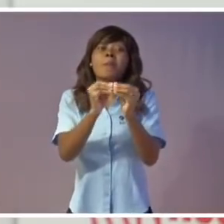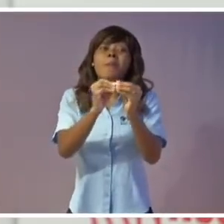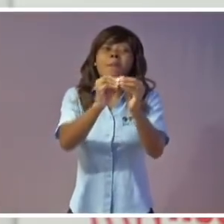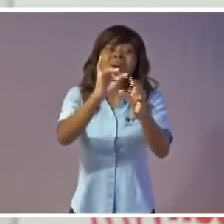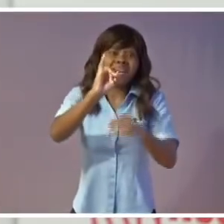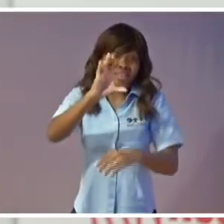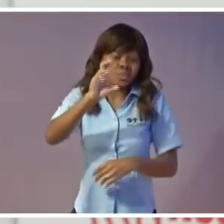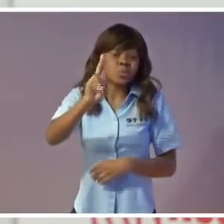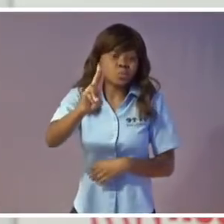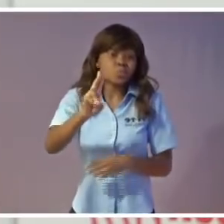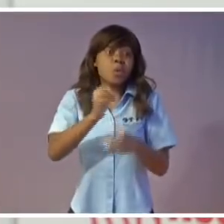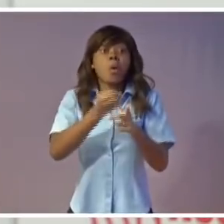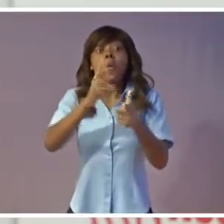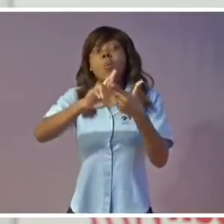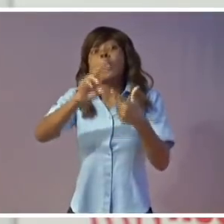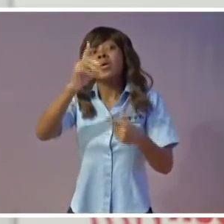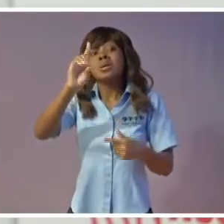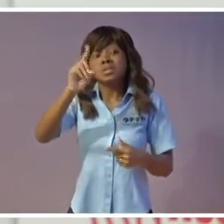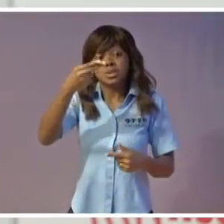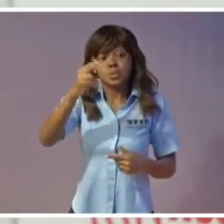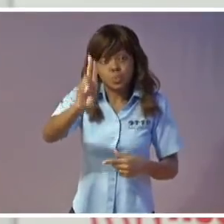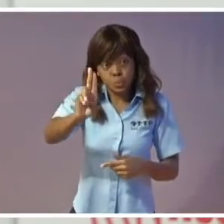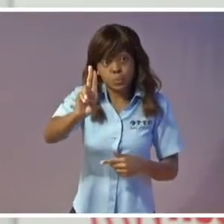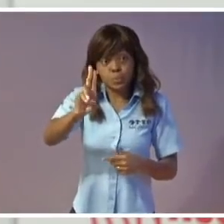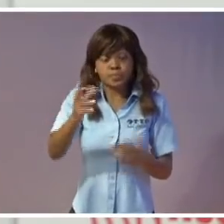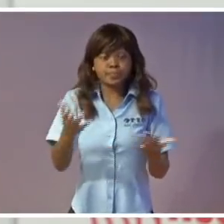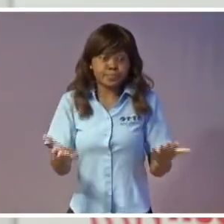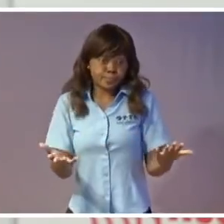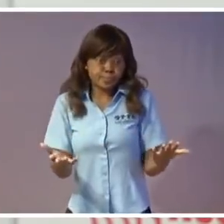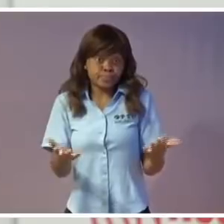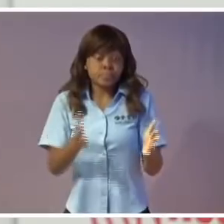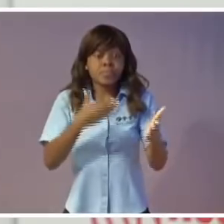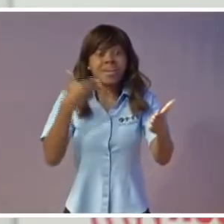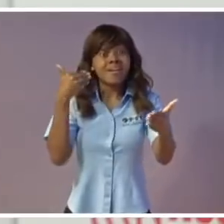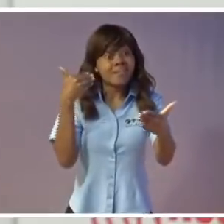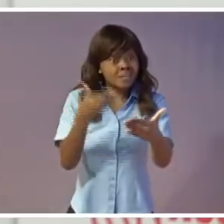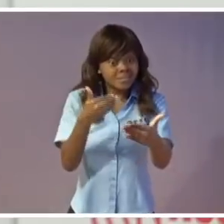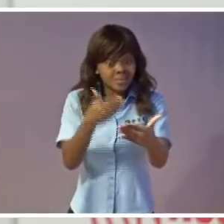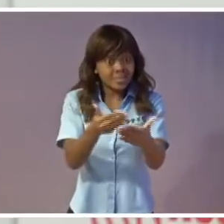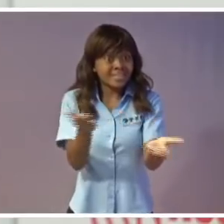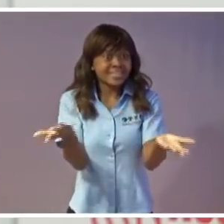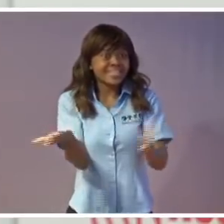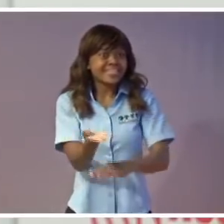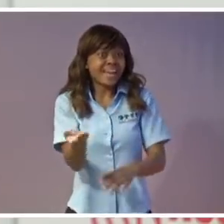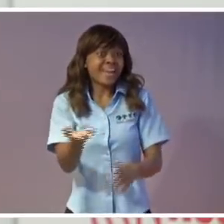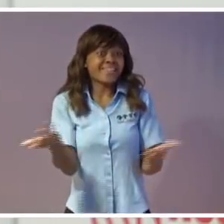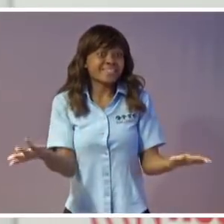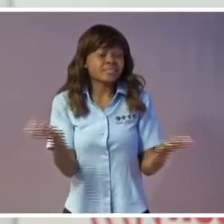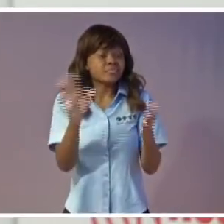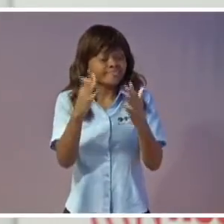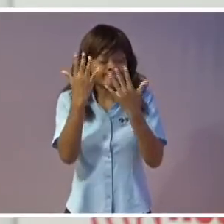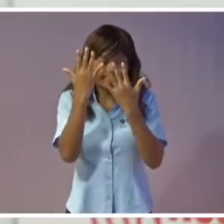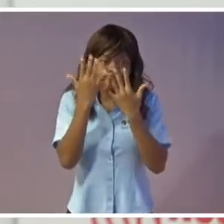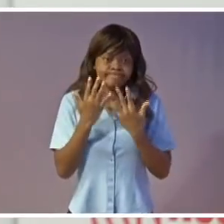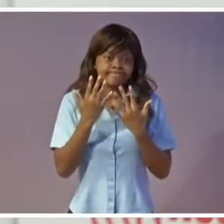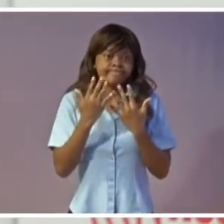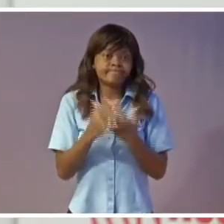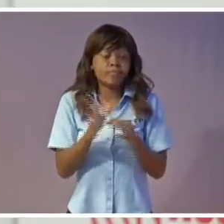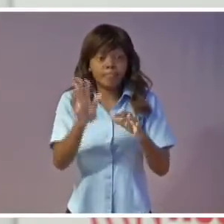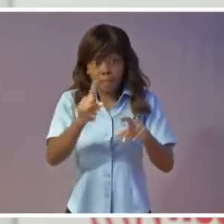concern would be the predicted increase in the number of COVID-19